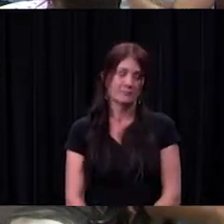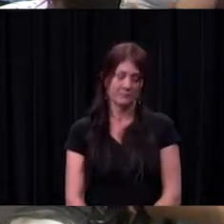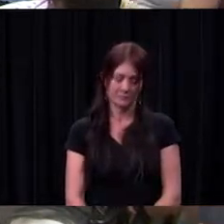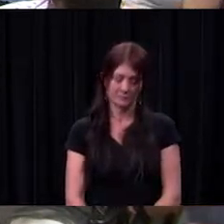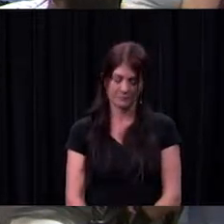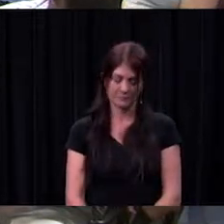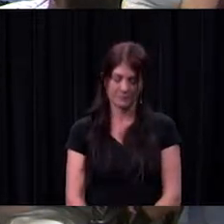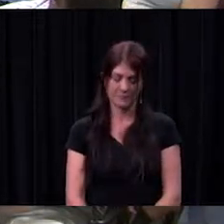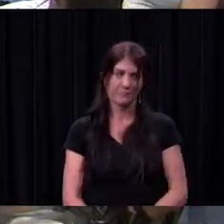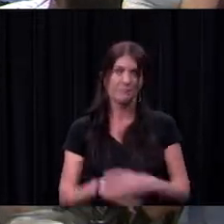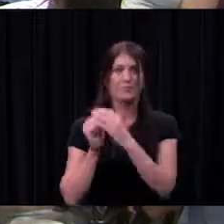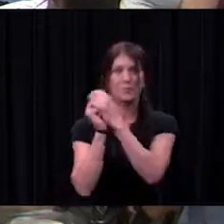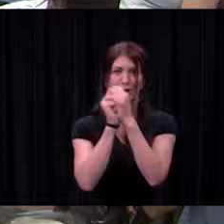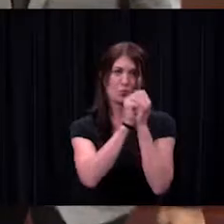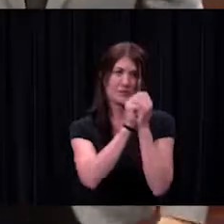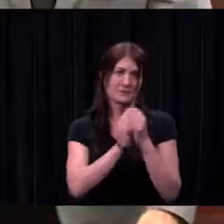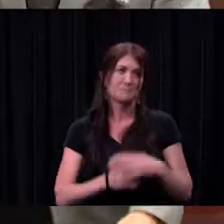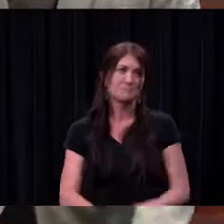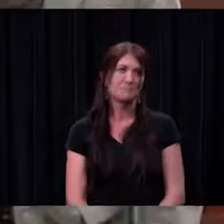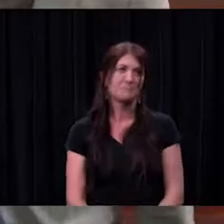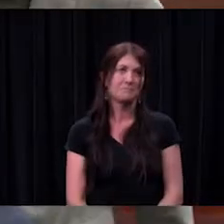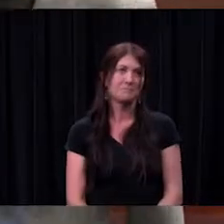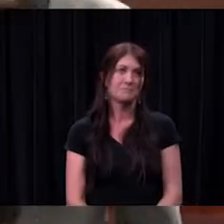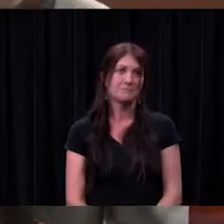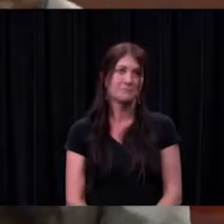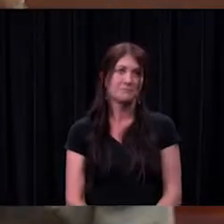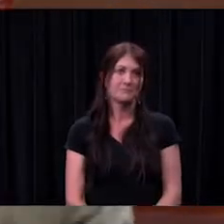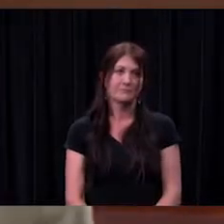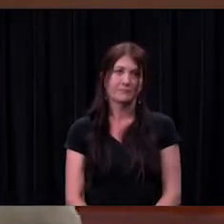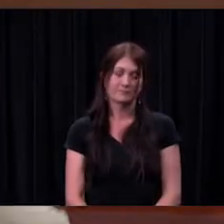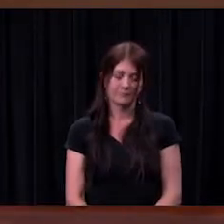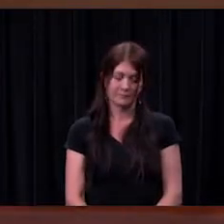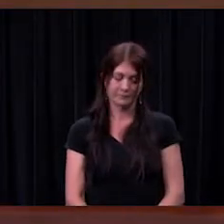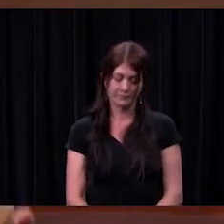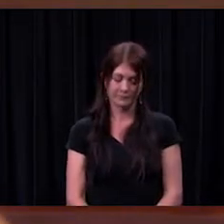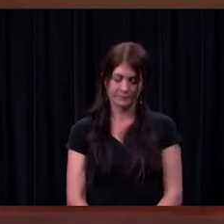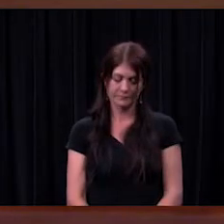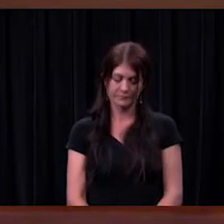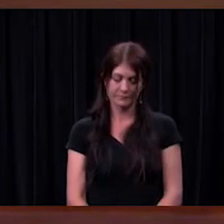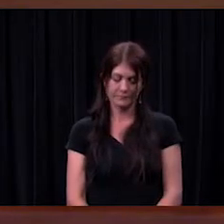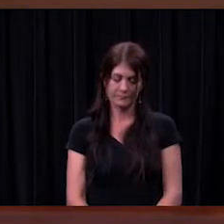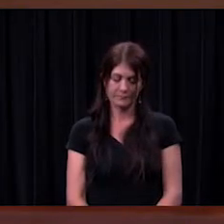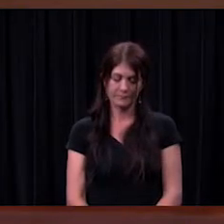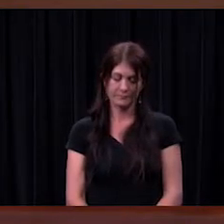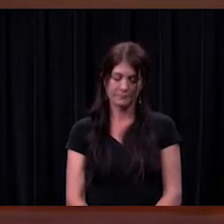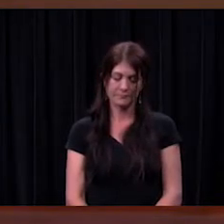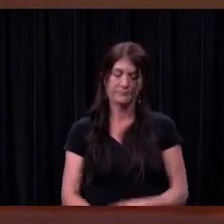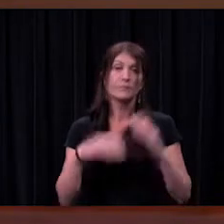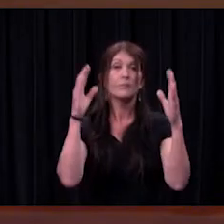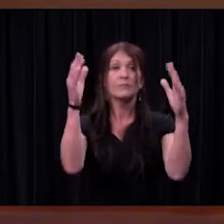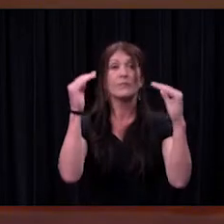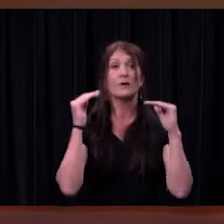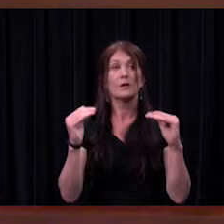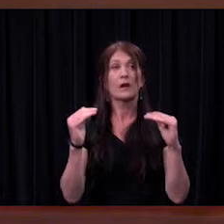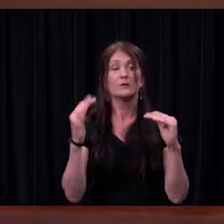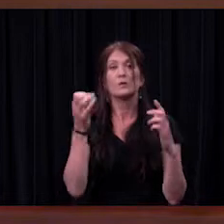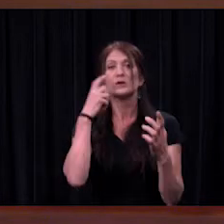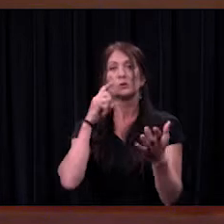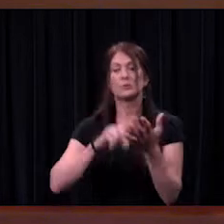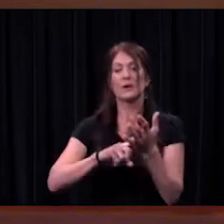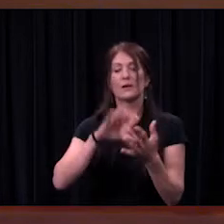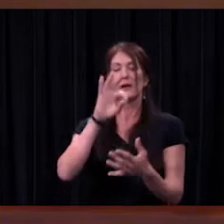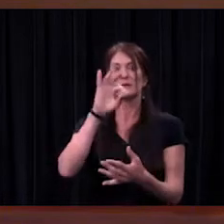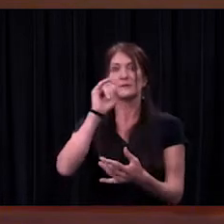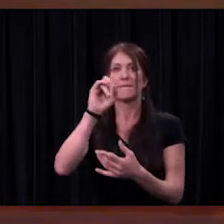Congratulations. Next, we'd like to recognize Fairview